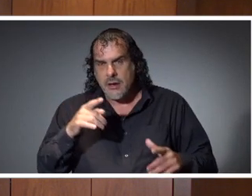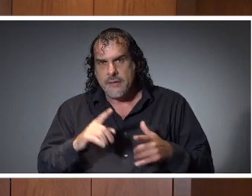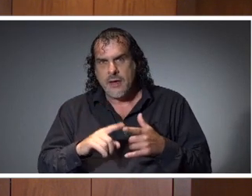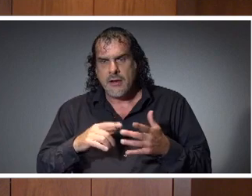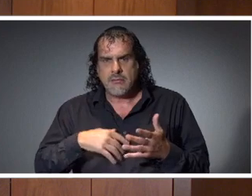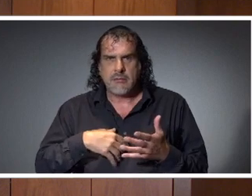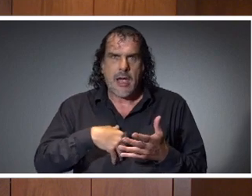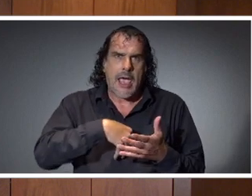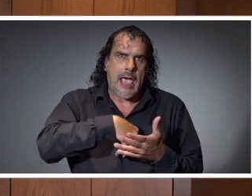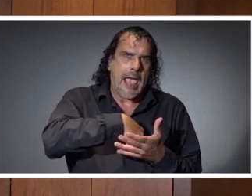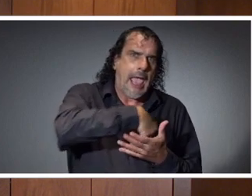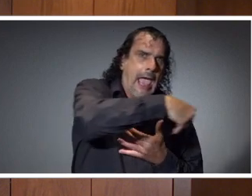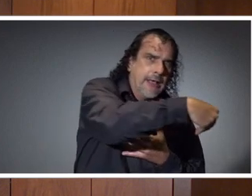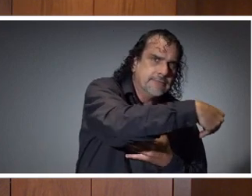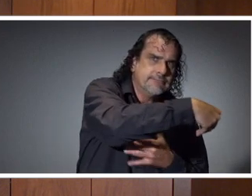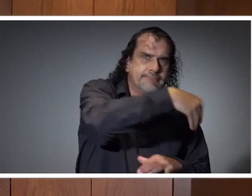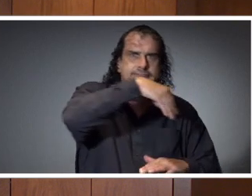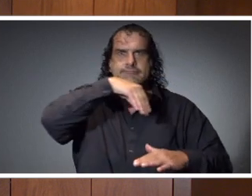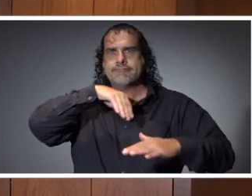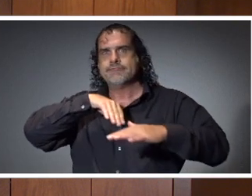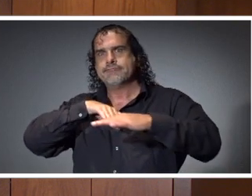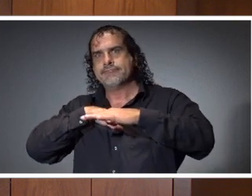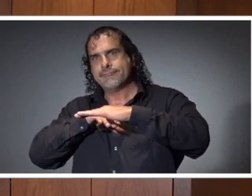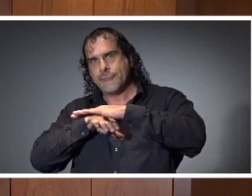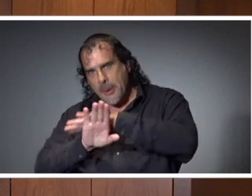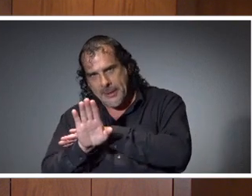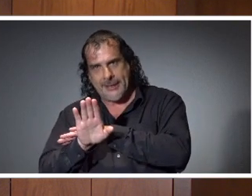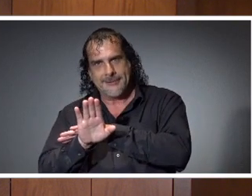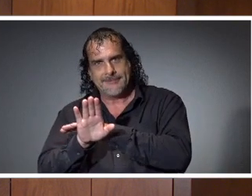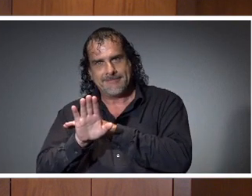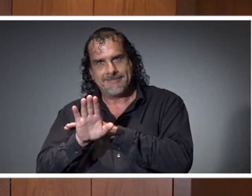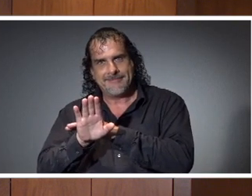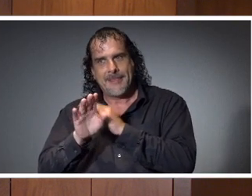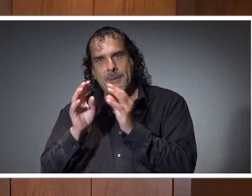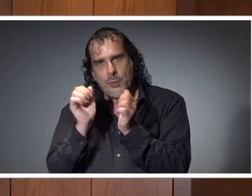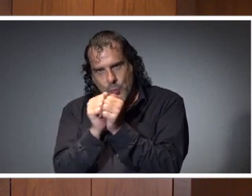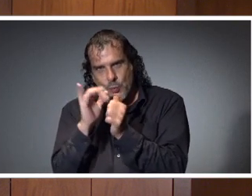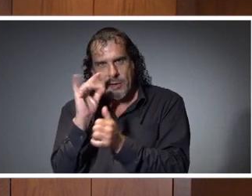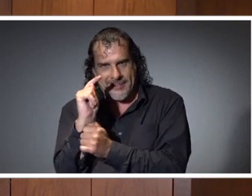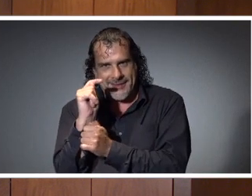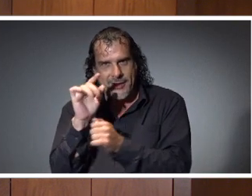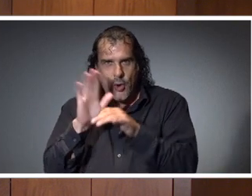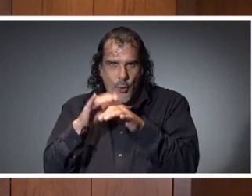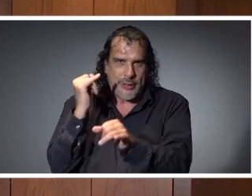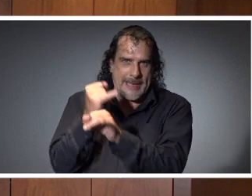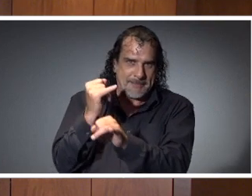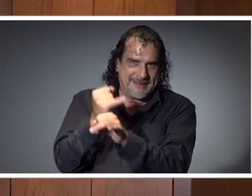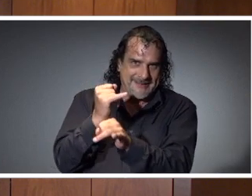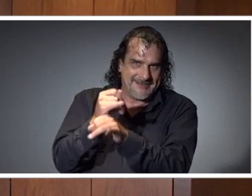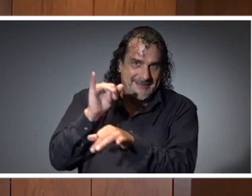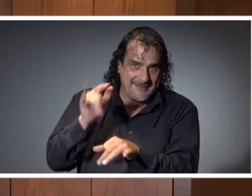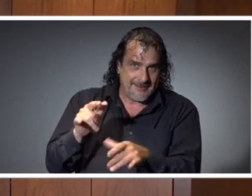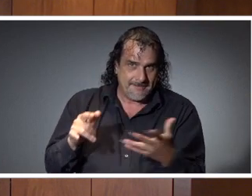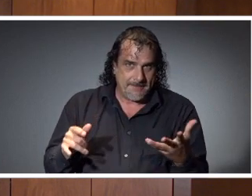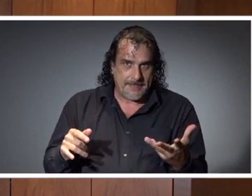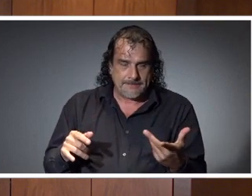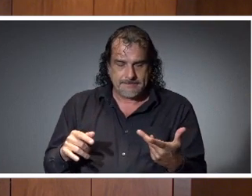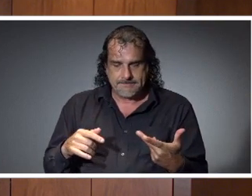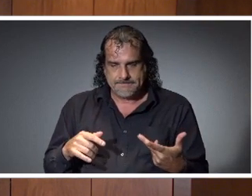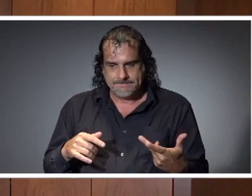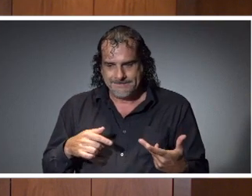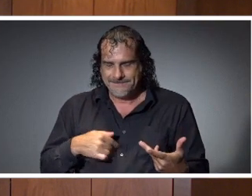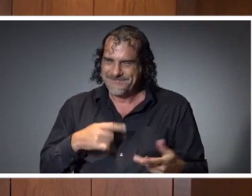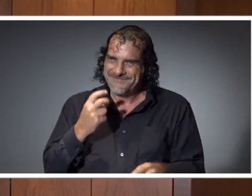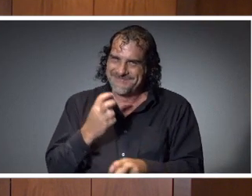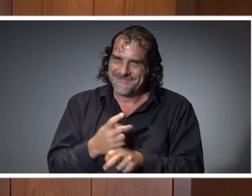sources, and then they got into different parts of the university. Well, I don't know enough really to say much right now. I